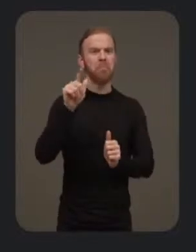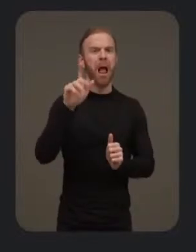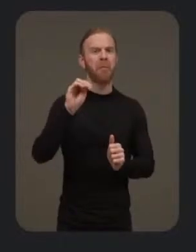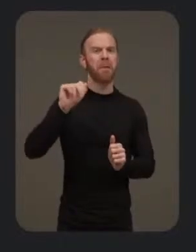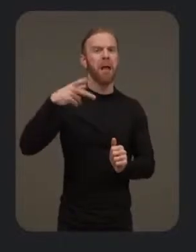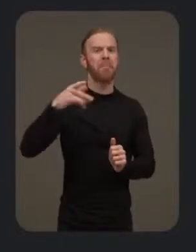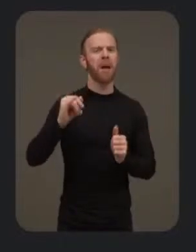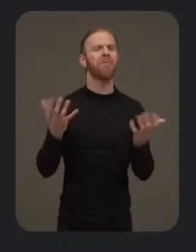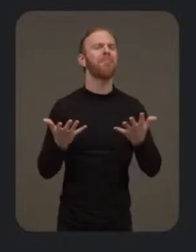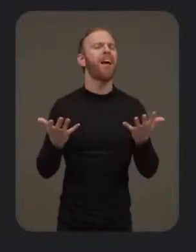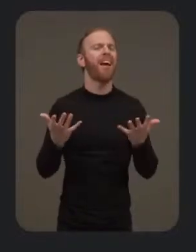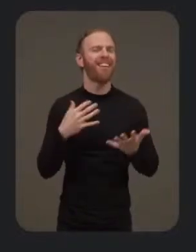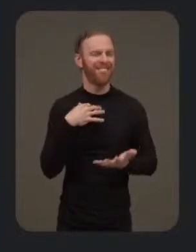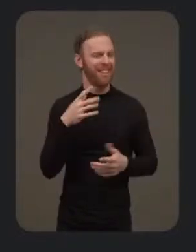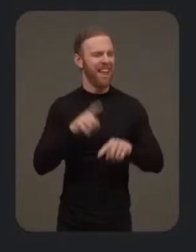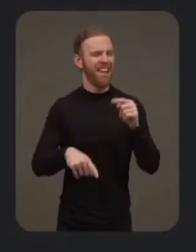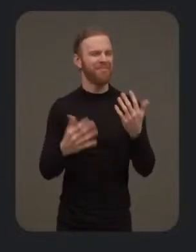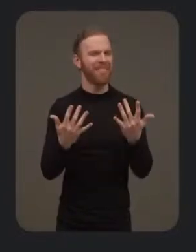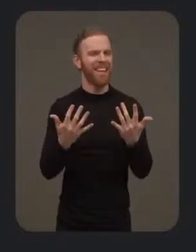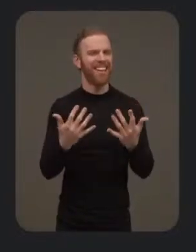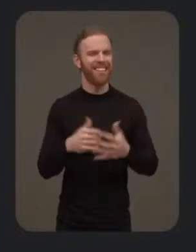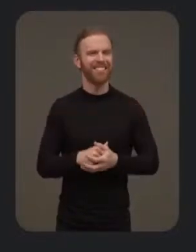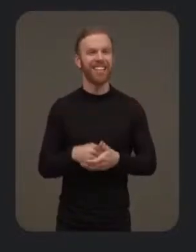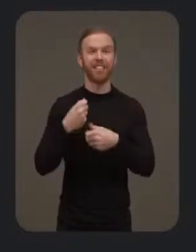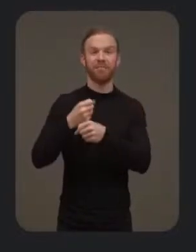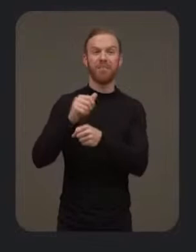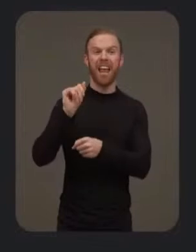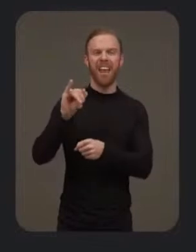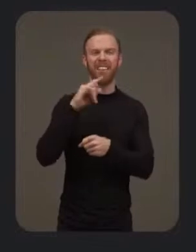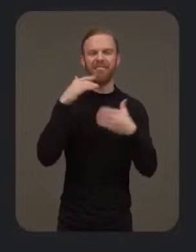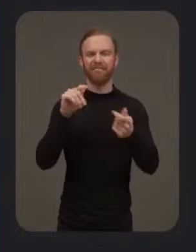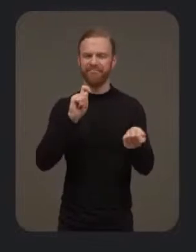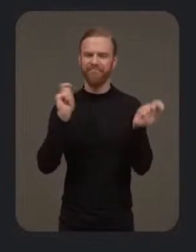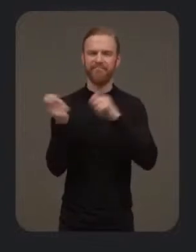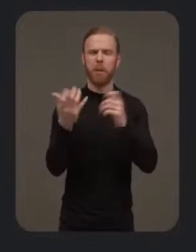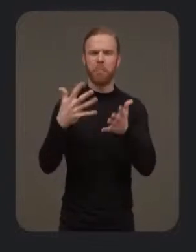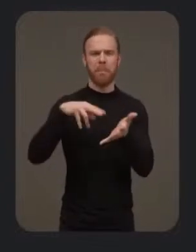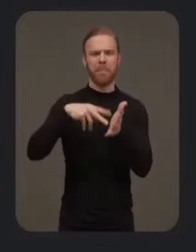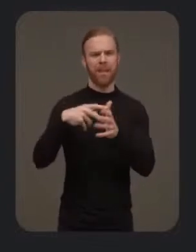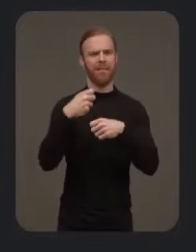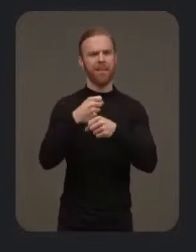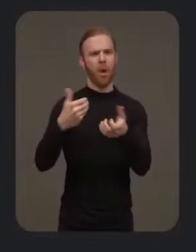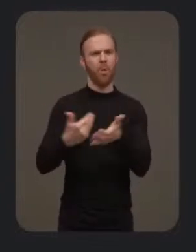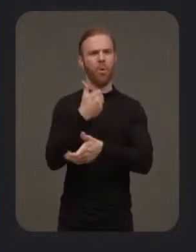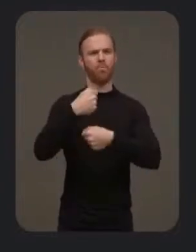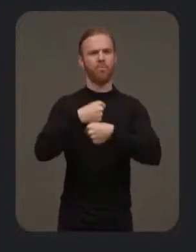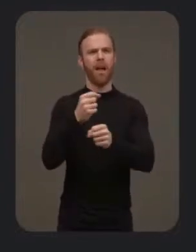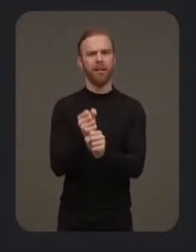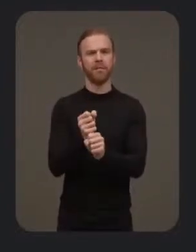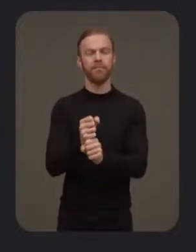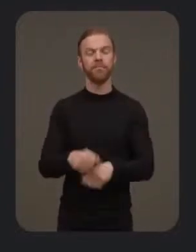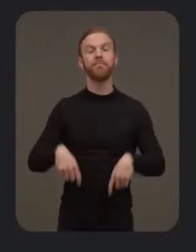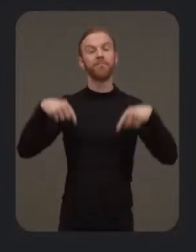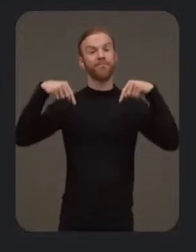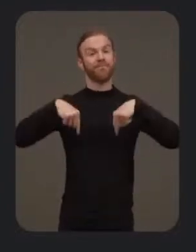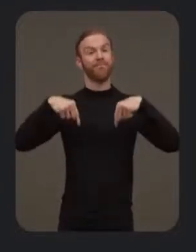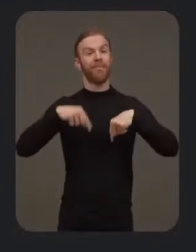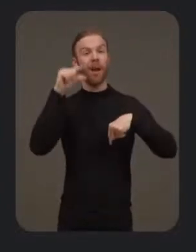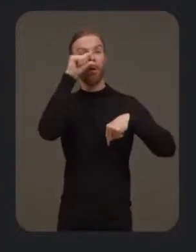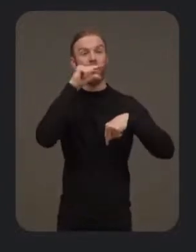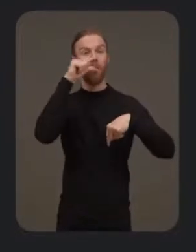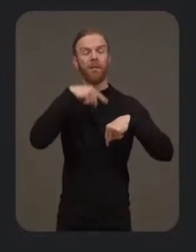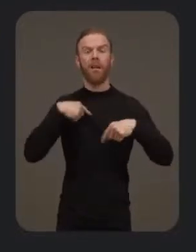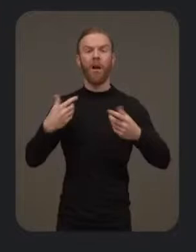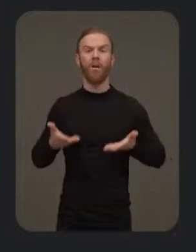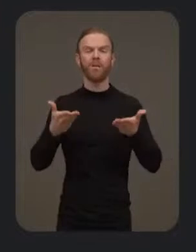API. Generative AI is changing what it means to develop new products. At Google, we offer